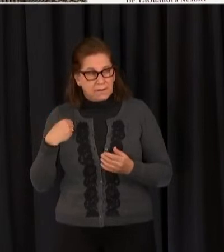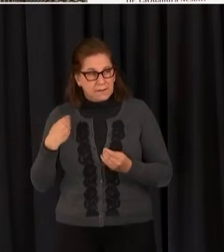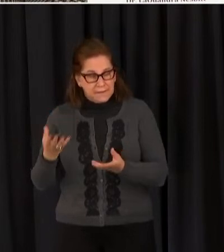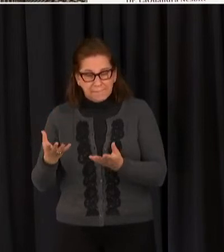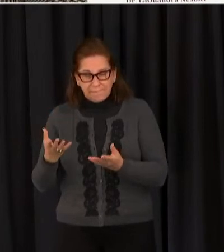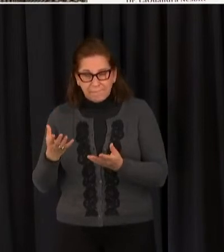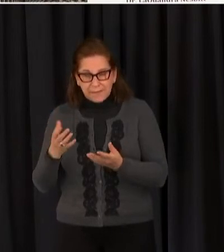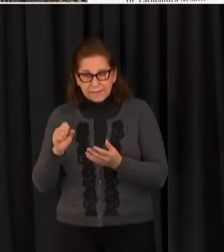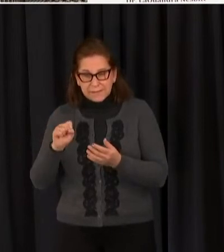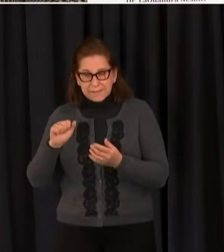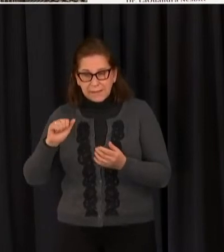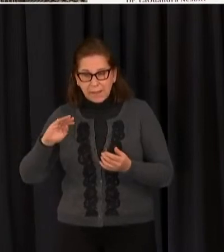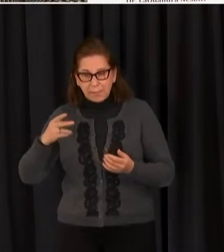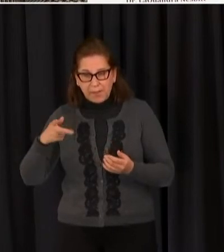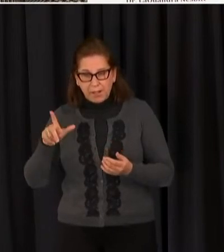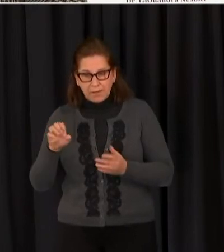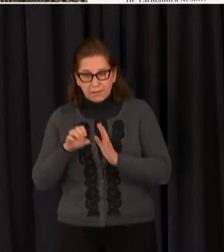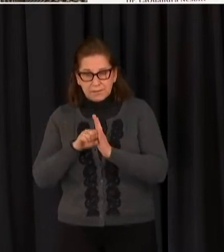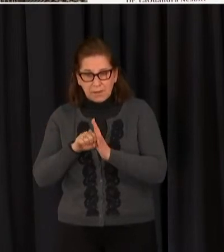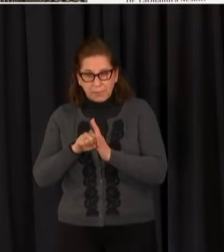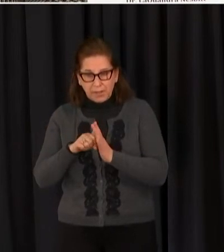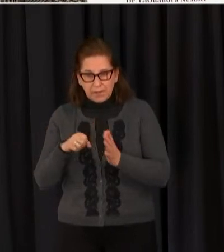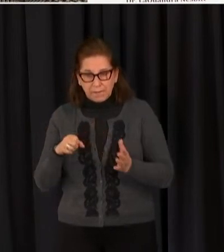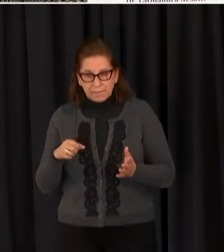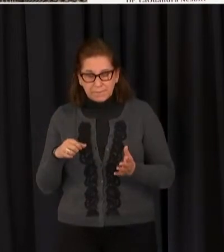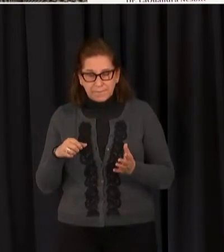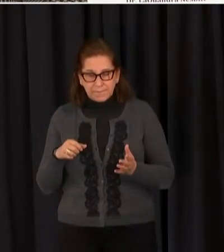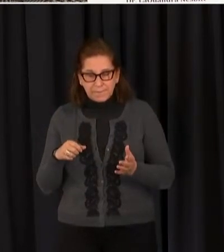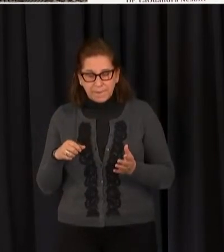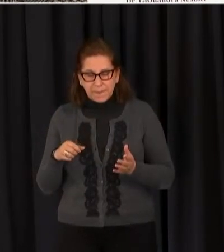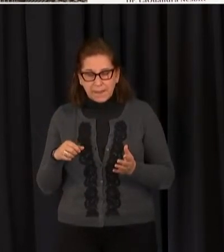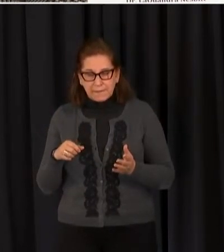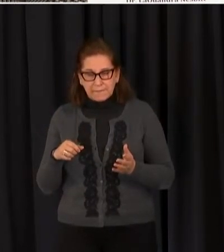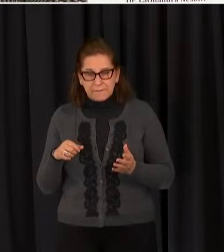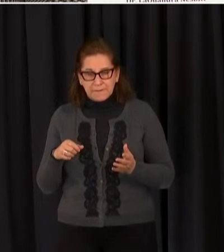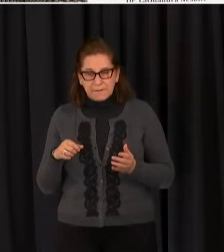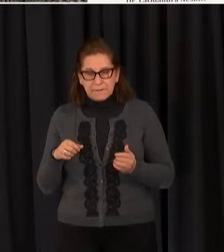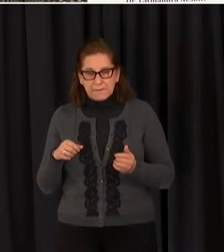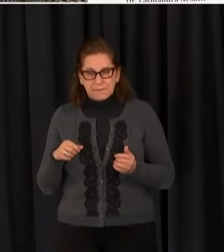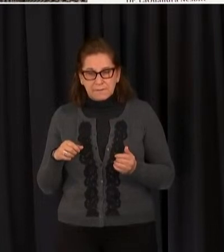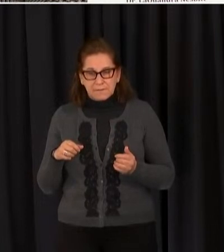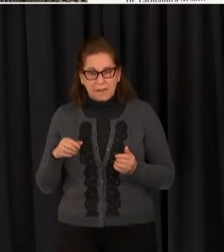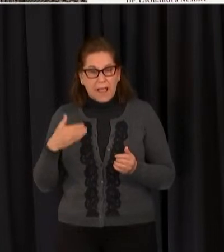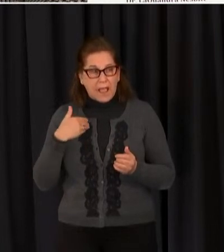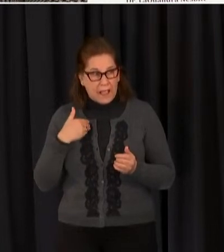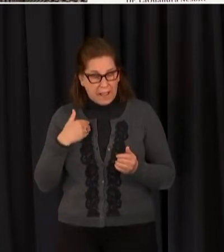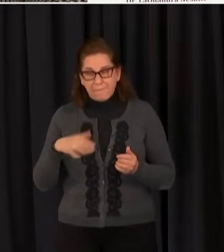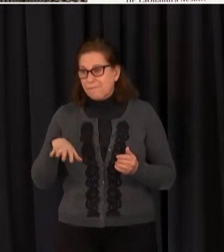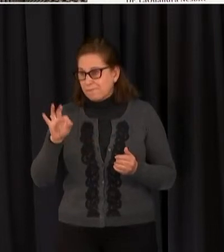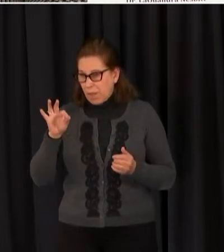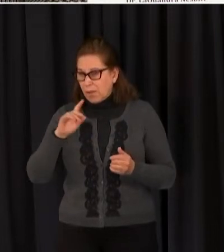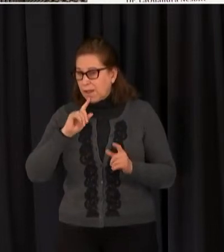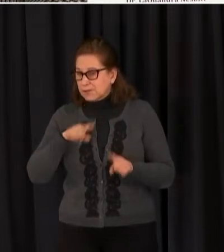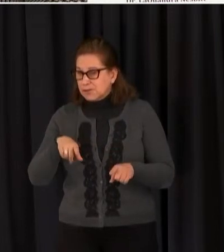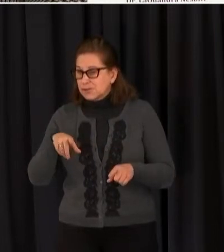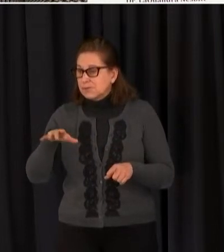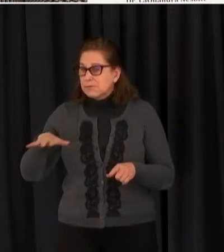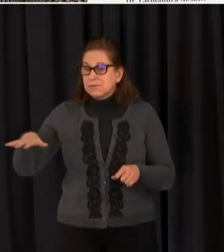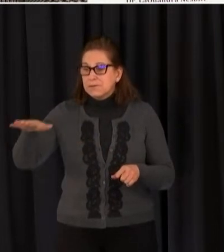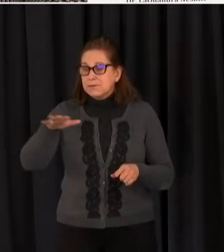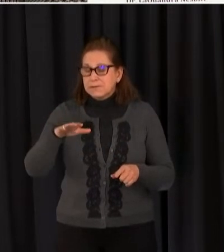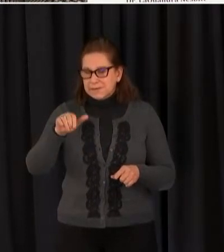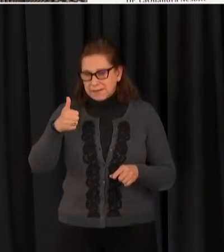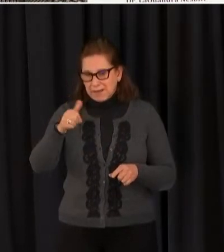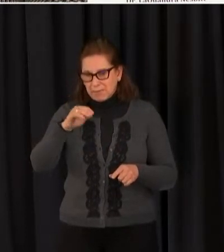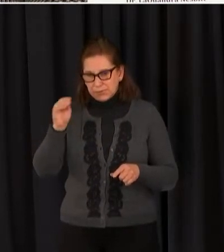at least 10% of its asymptomatic students on a weekly basis. This guidance is provided because we know